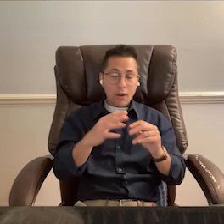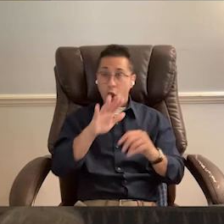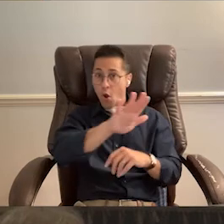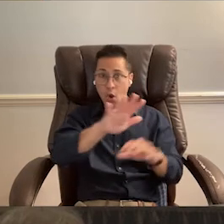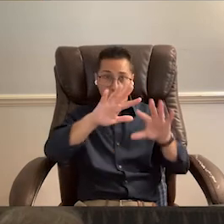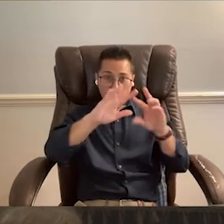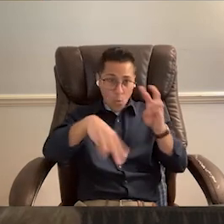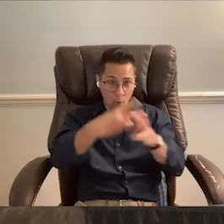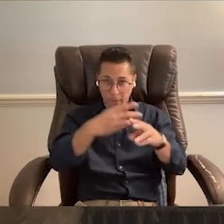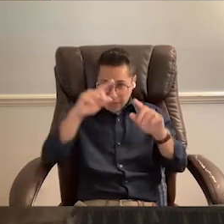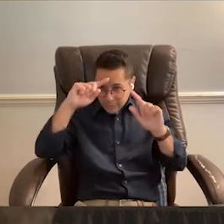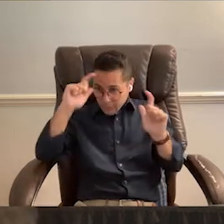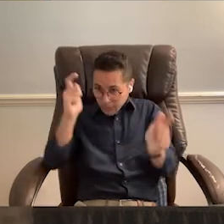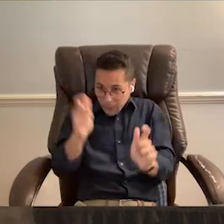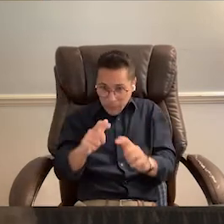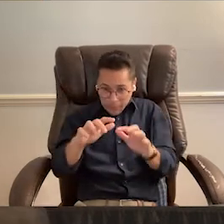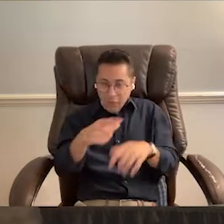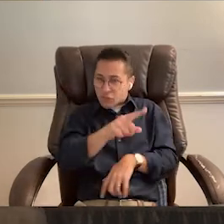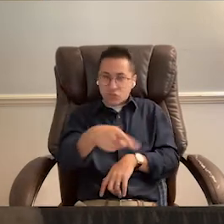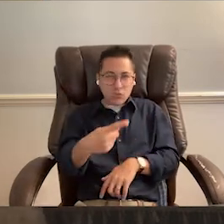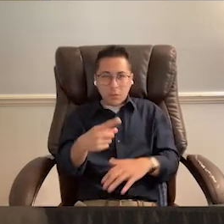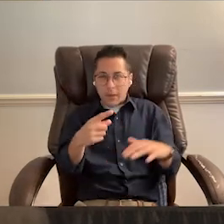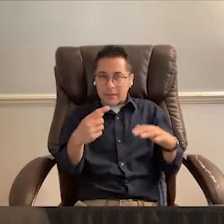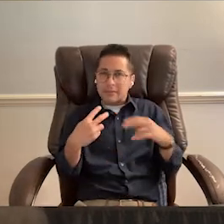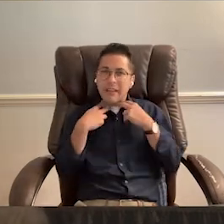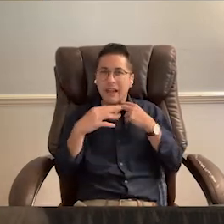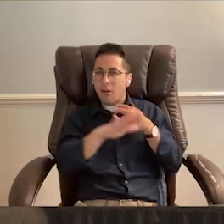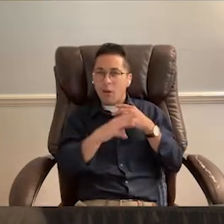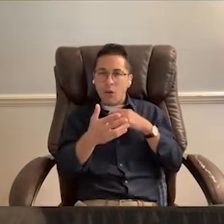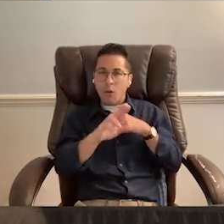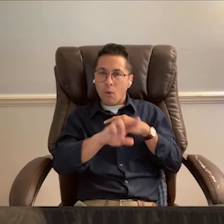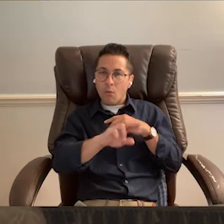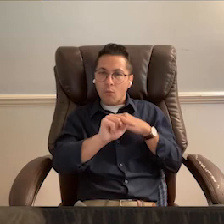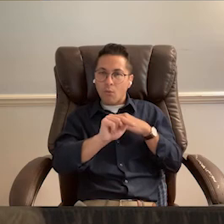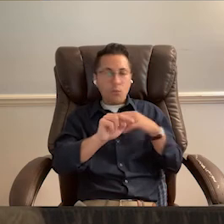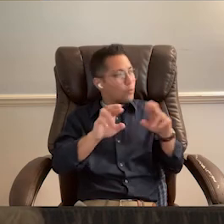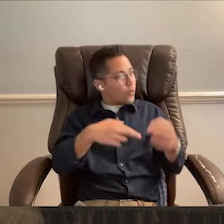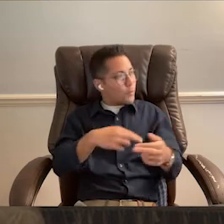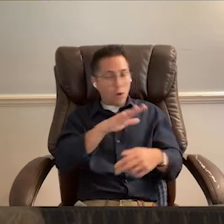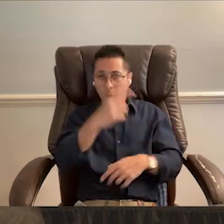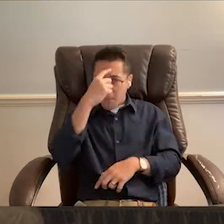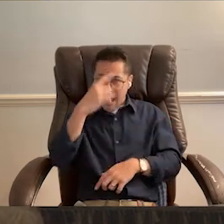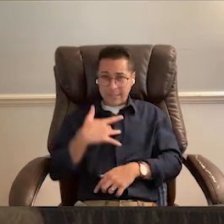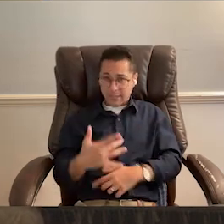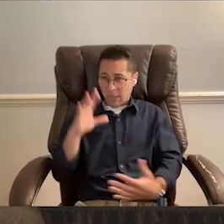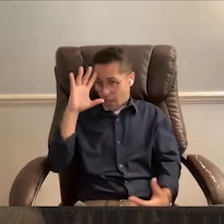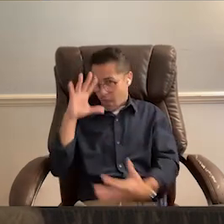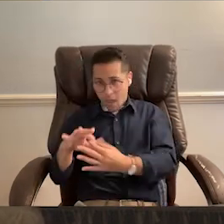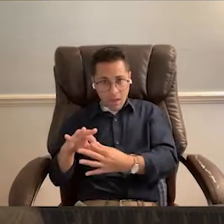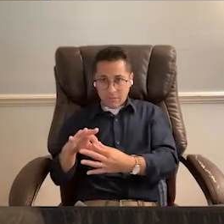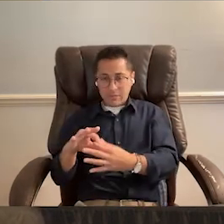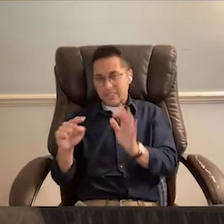into colors, that went into numbers, that went into, and so her world became so small that literally she just wanted to be in her room